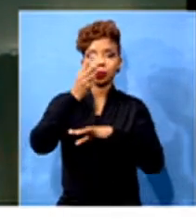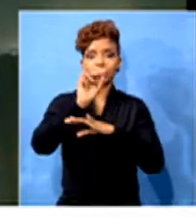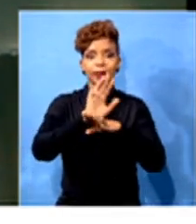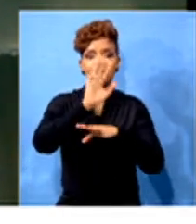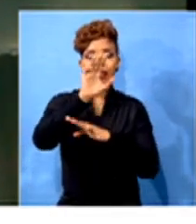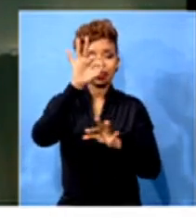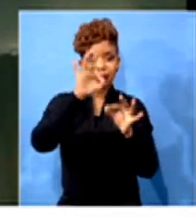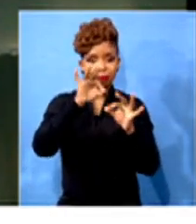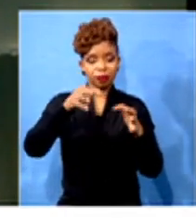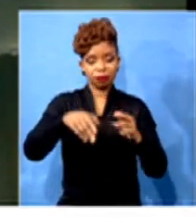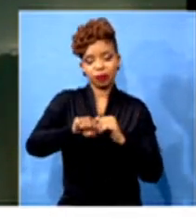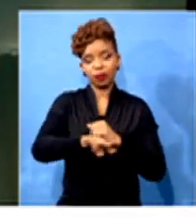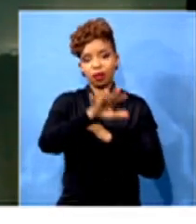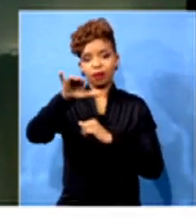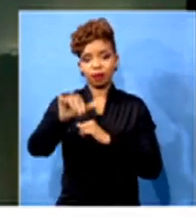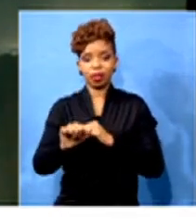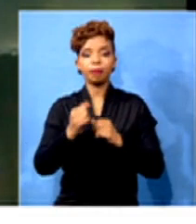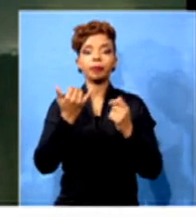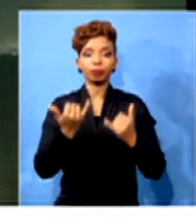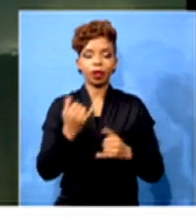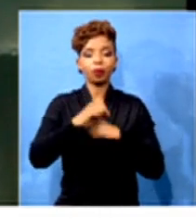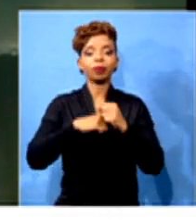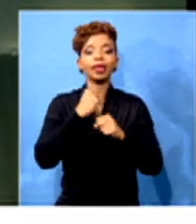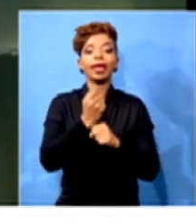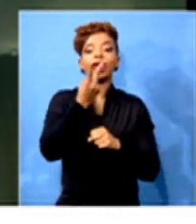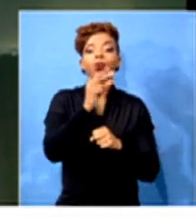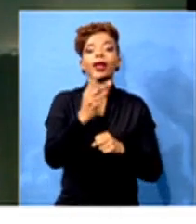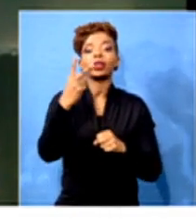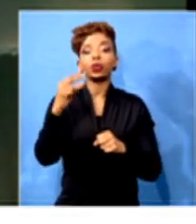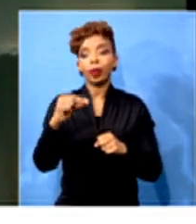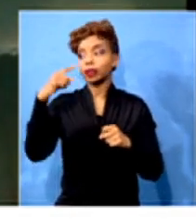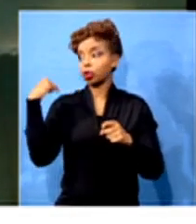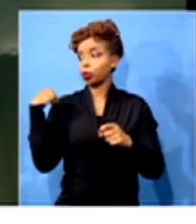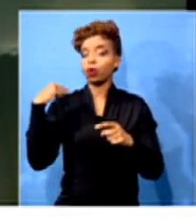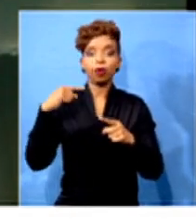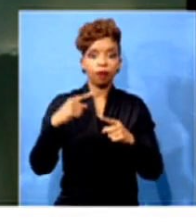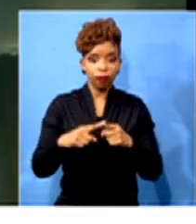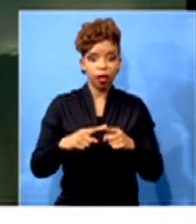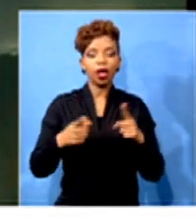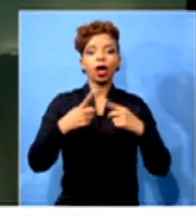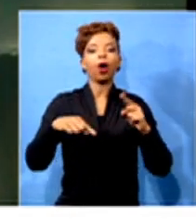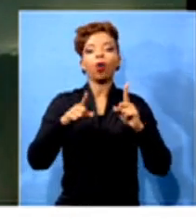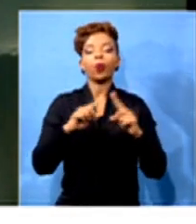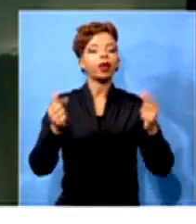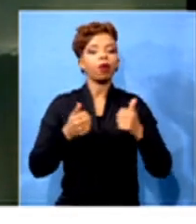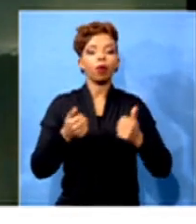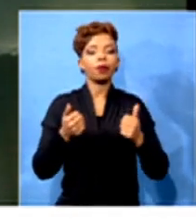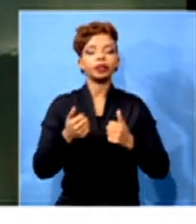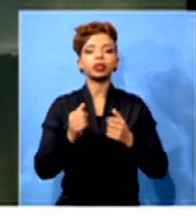country. Now, in 2020 thus far, we've actually surpassed 2019 levels. And this was